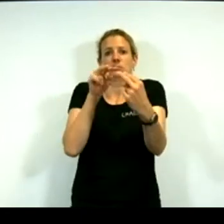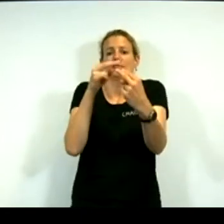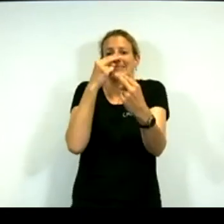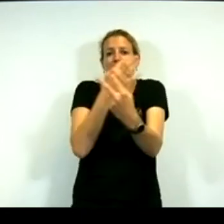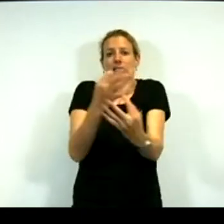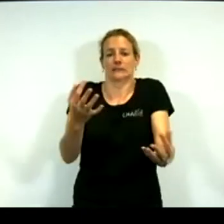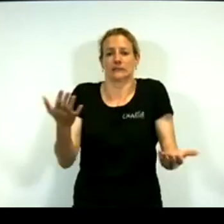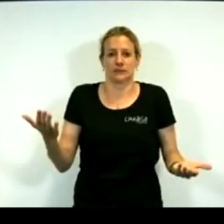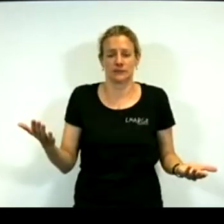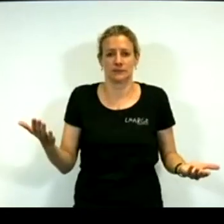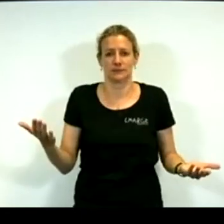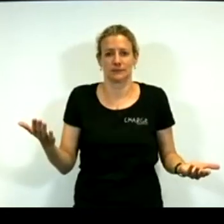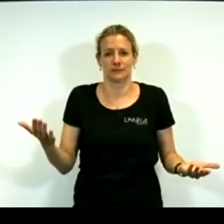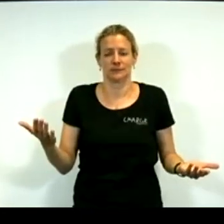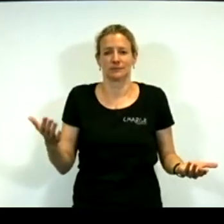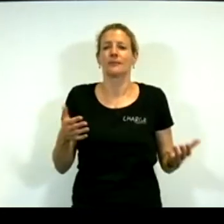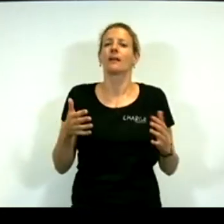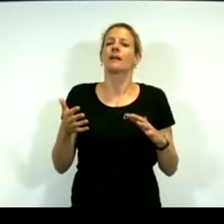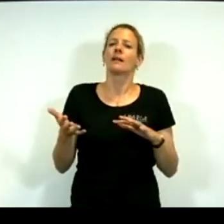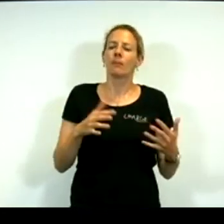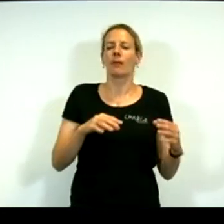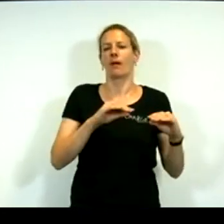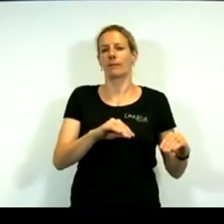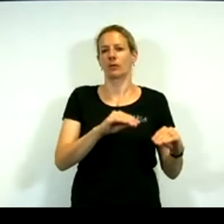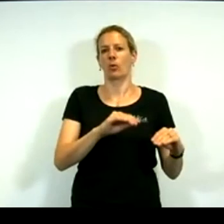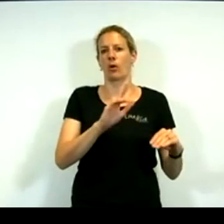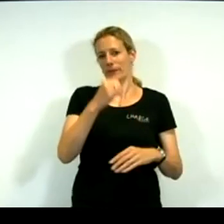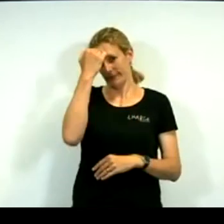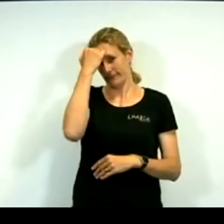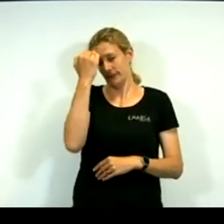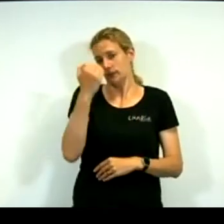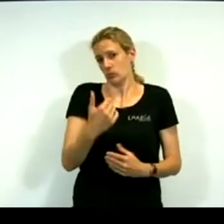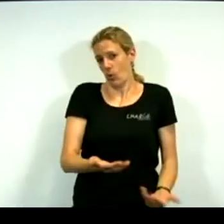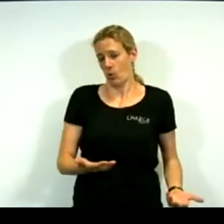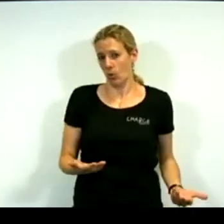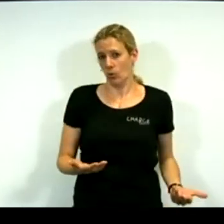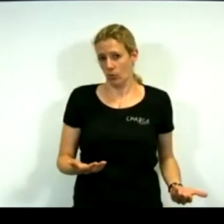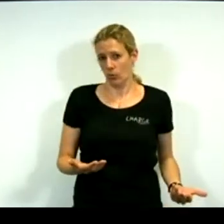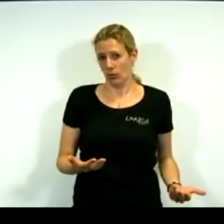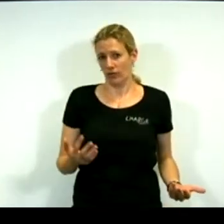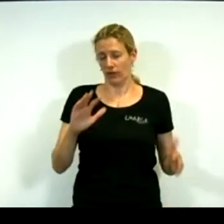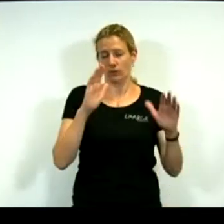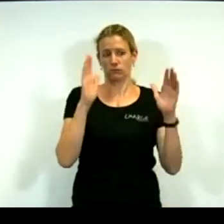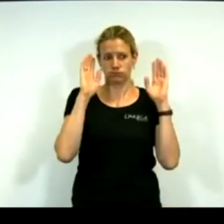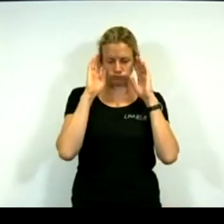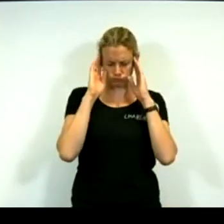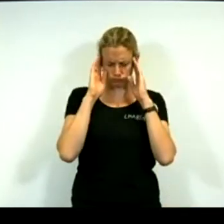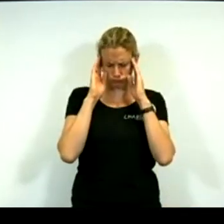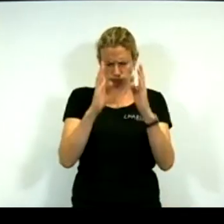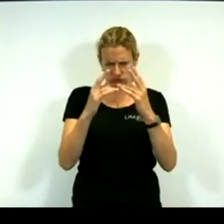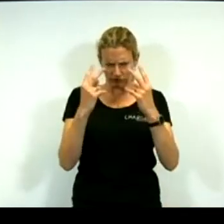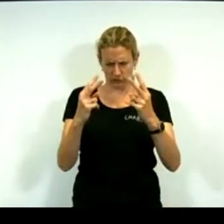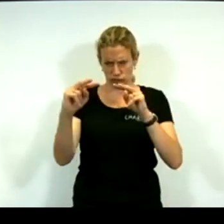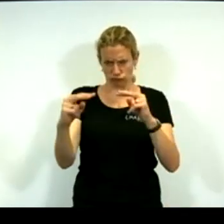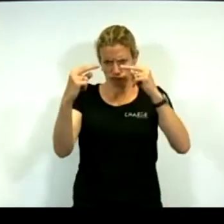in these odd traps where we want the unimportant stuff and we're ignoring the really important